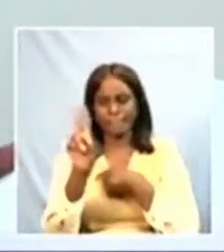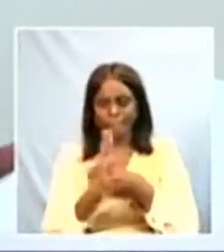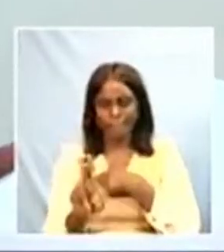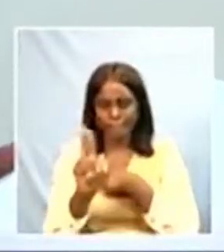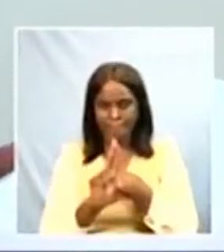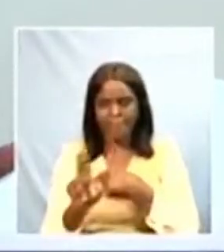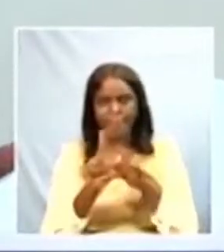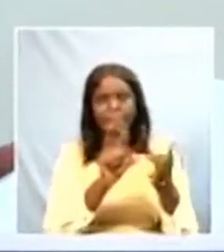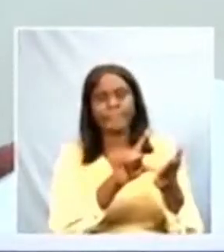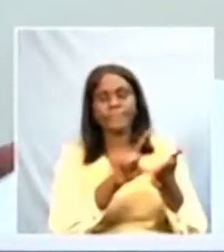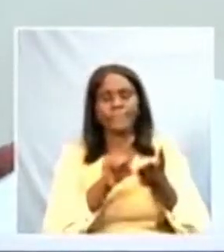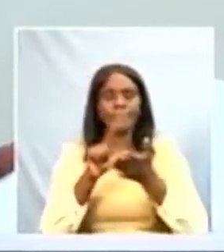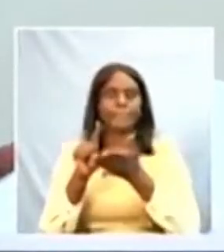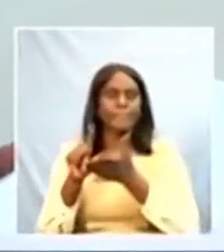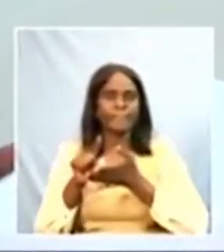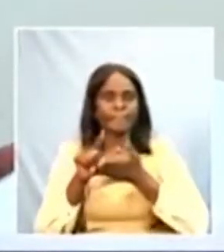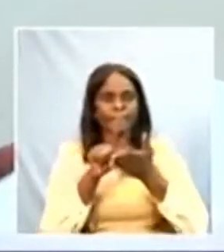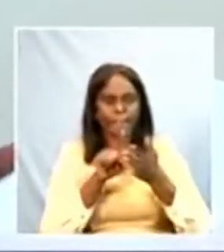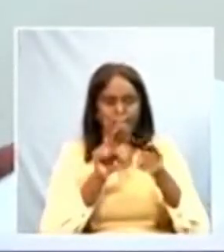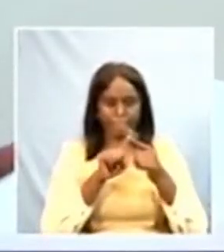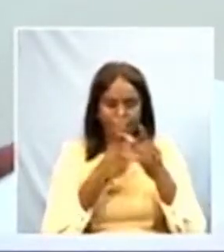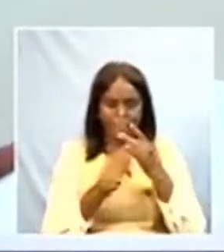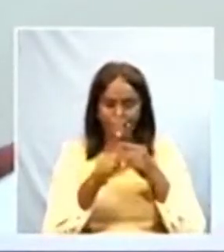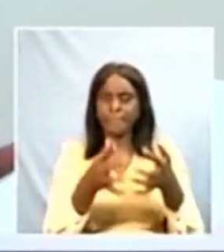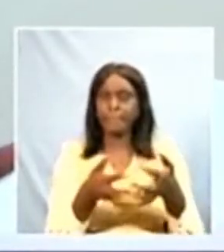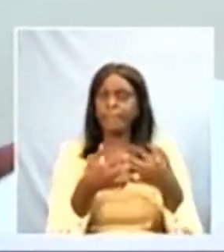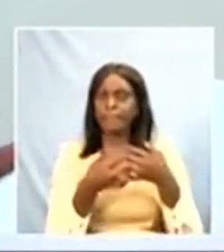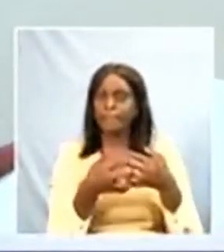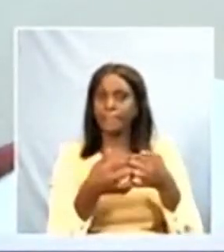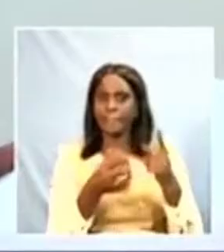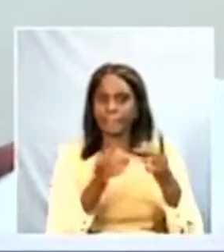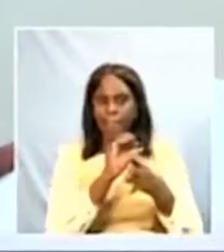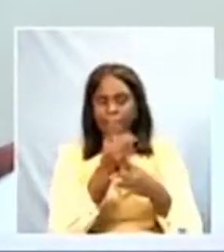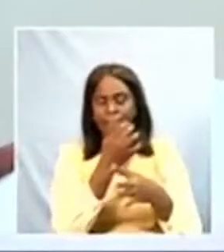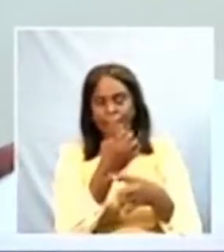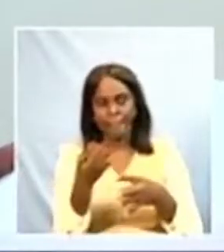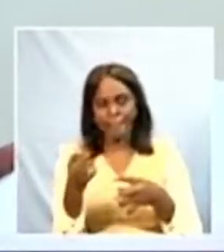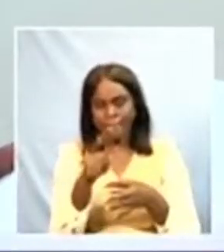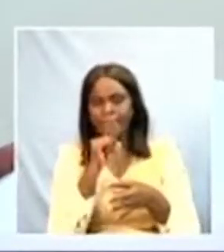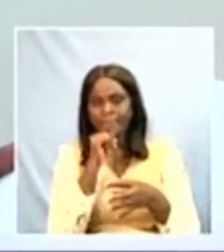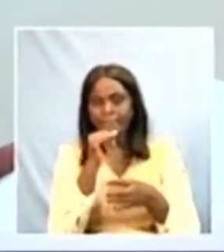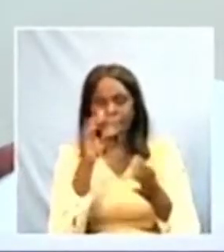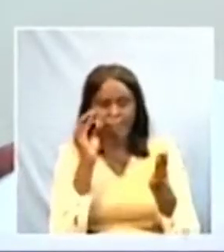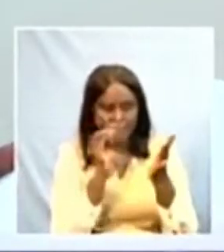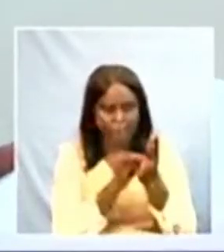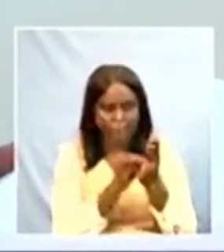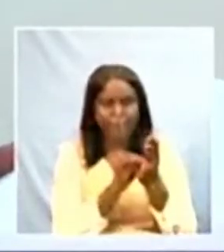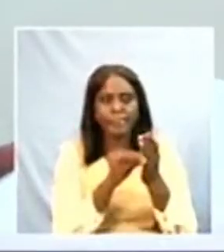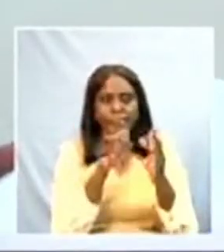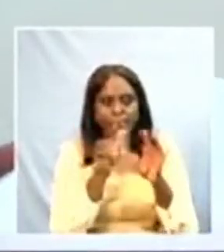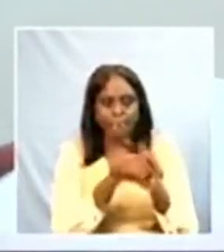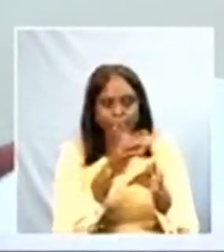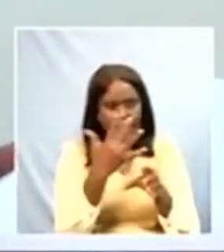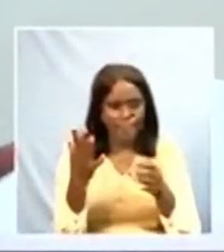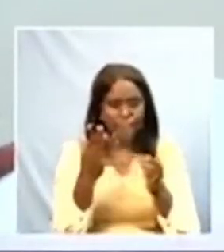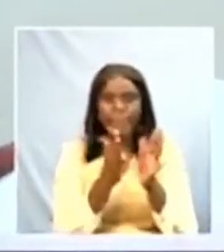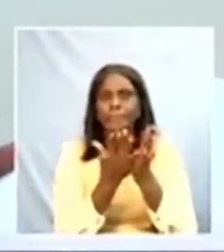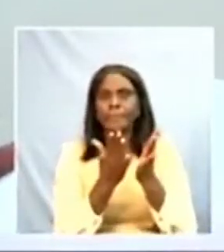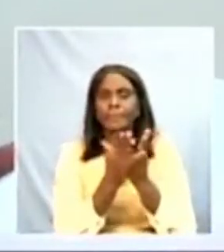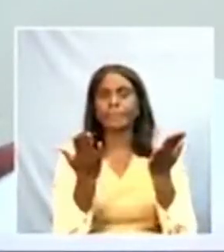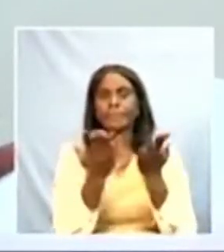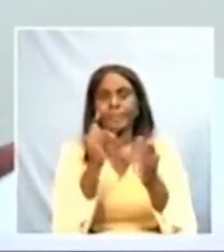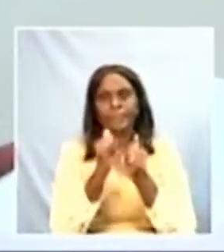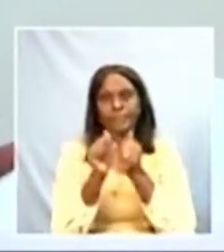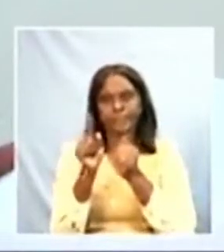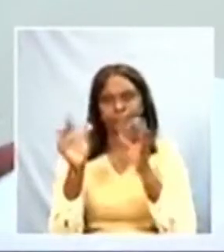using soft loans. However, the machinery or equipment were not recognized in the assets register